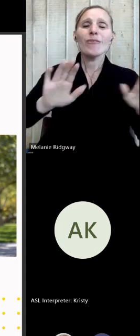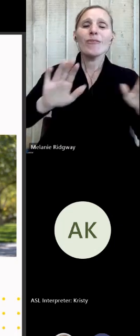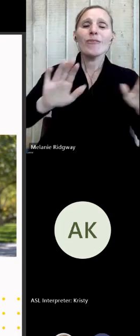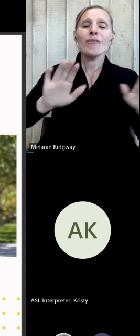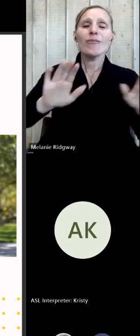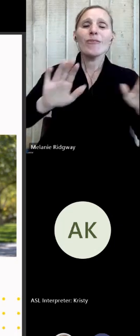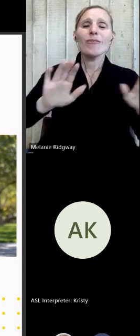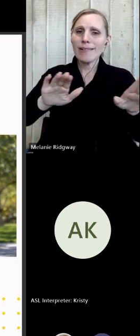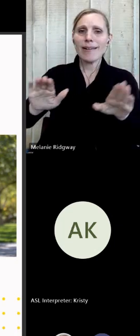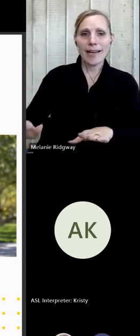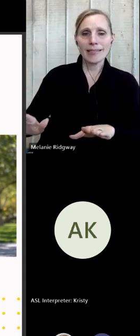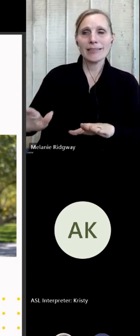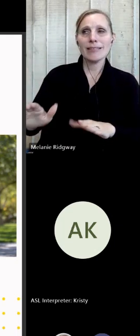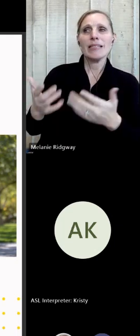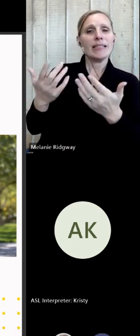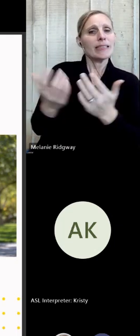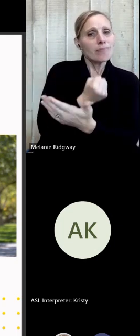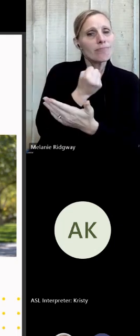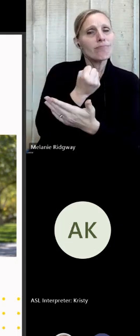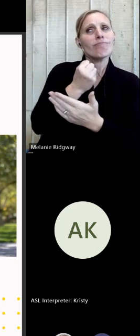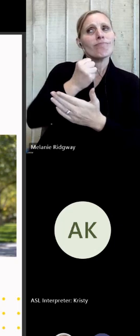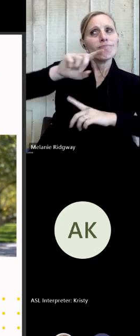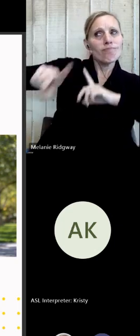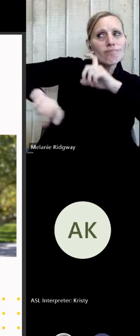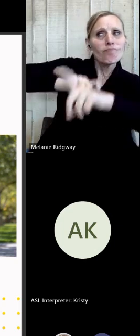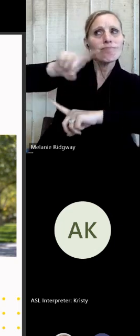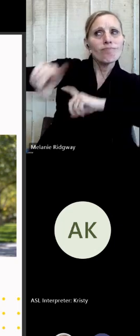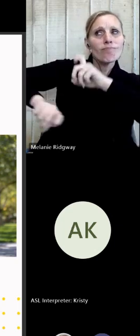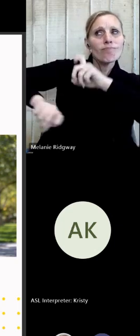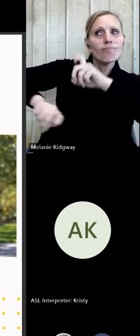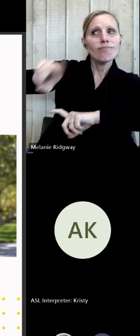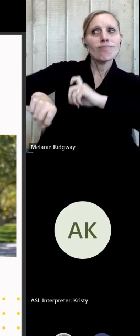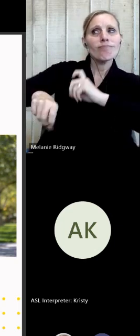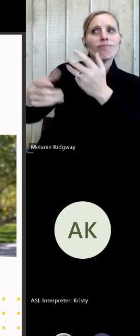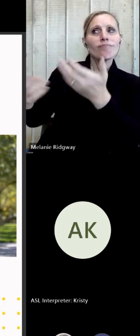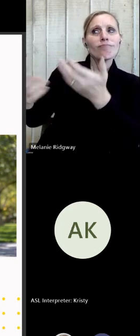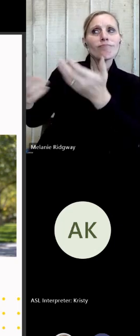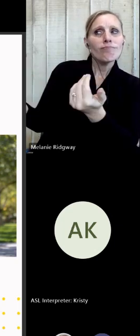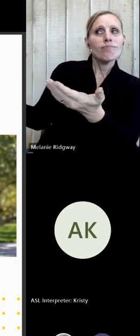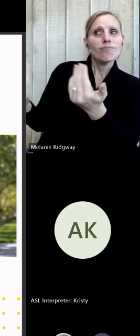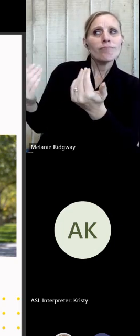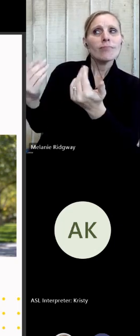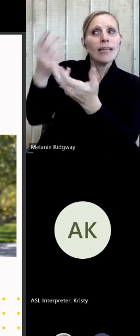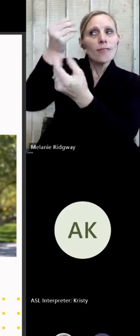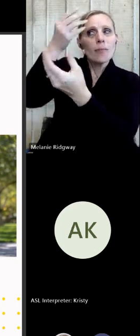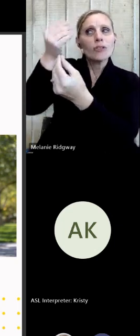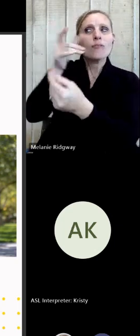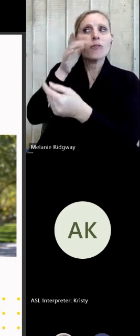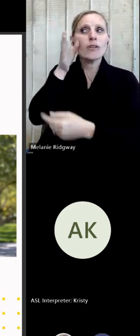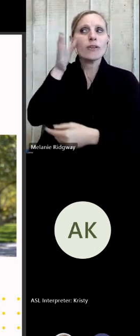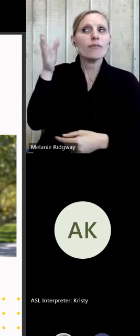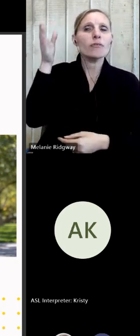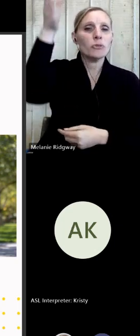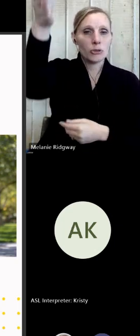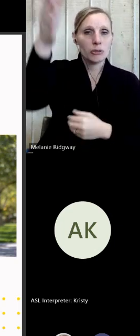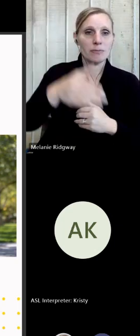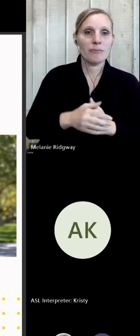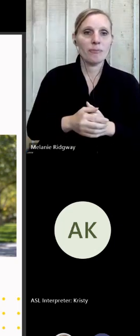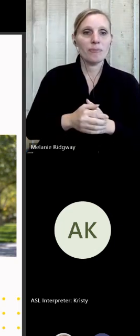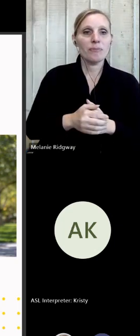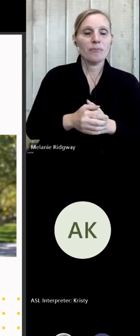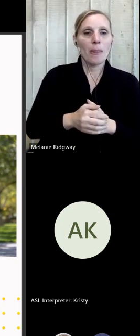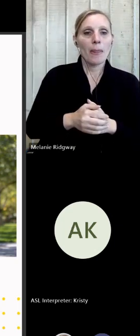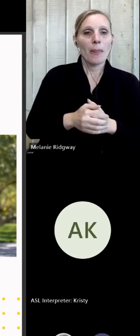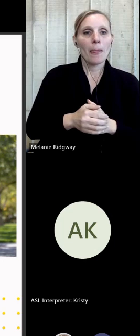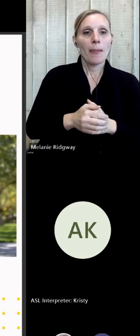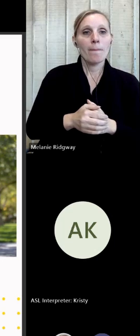that you want to move your career forward. So this ends